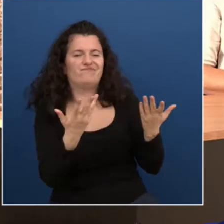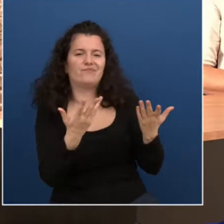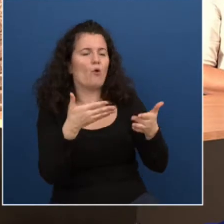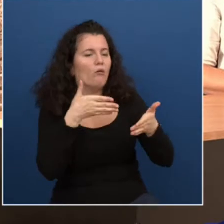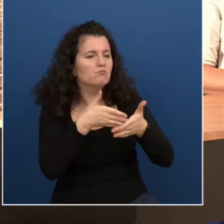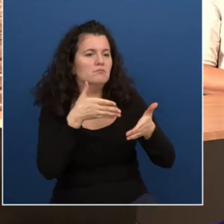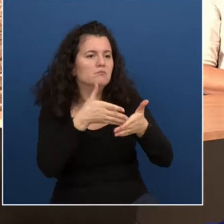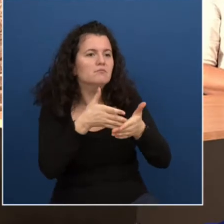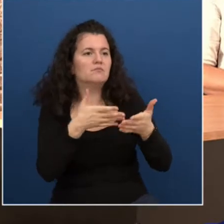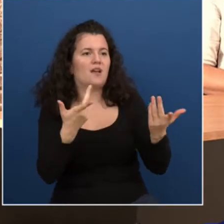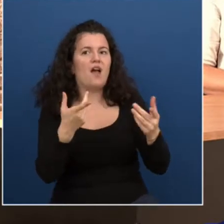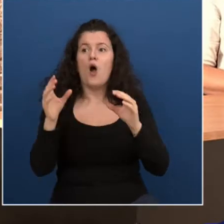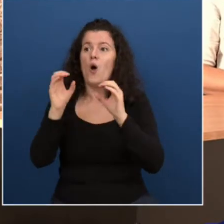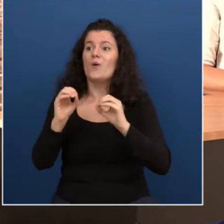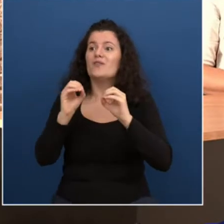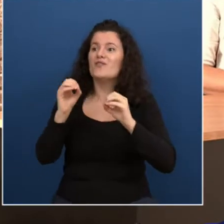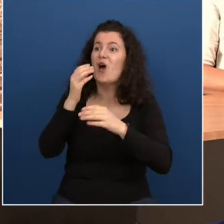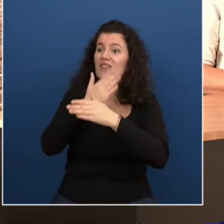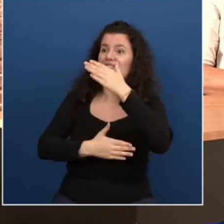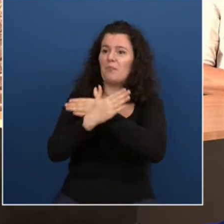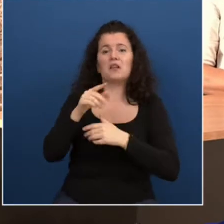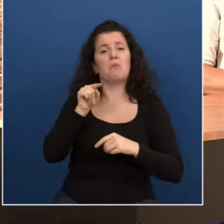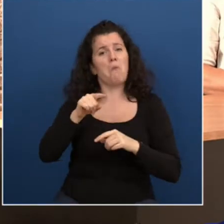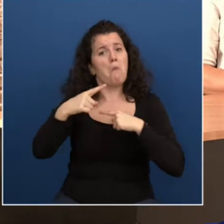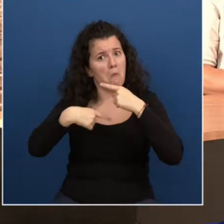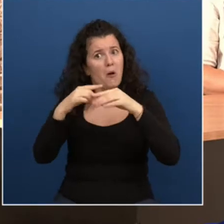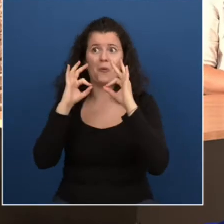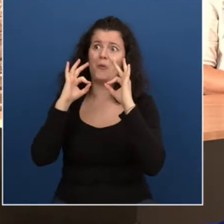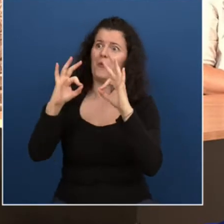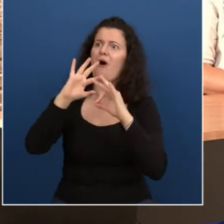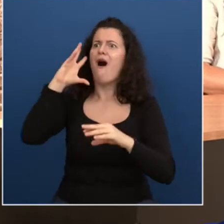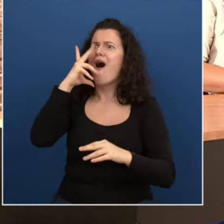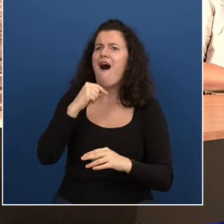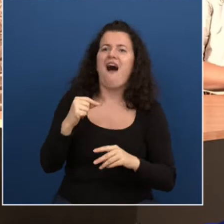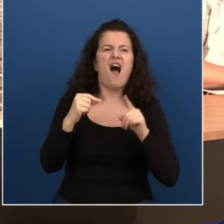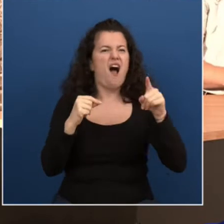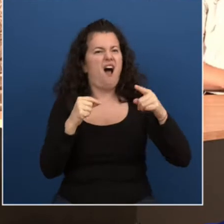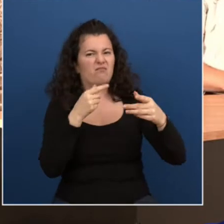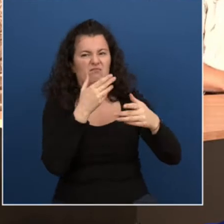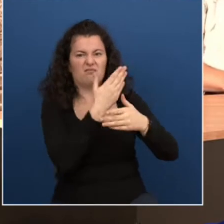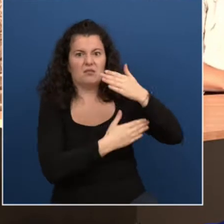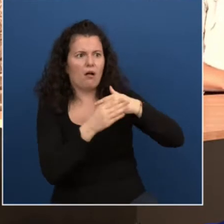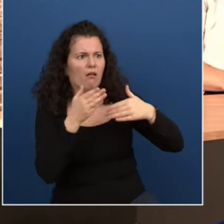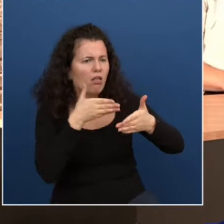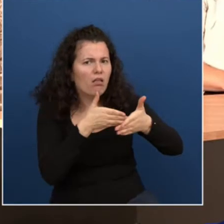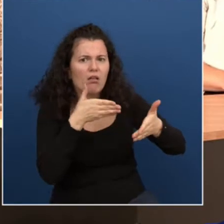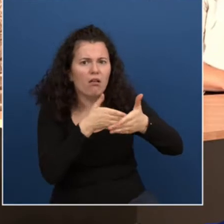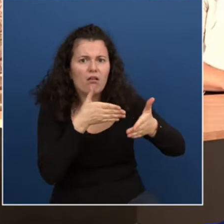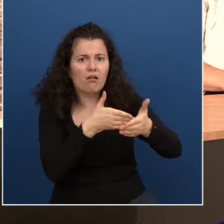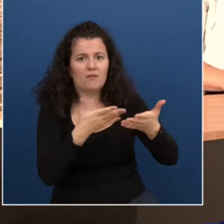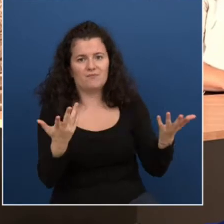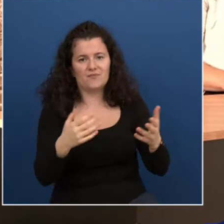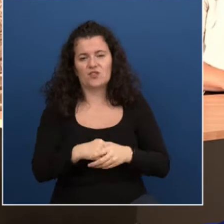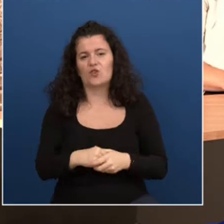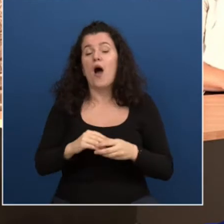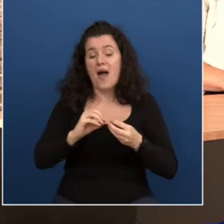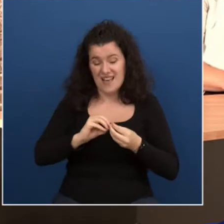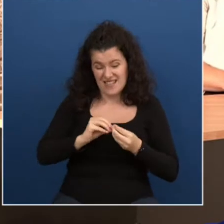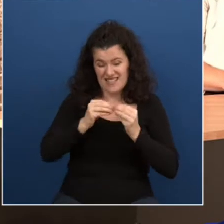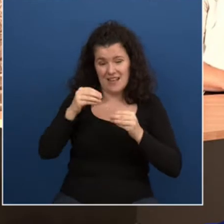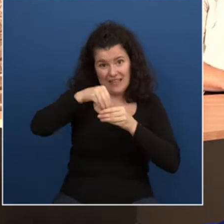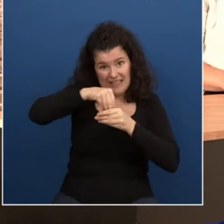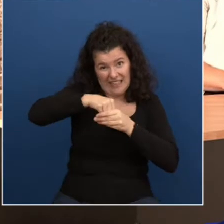of all abilities. We also hear from teams that they're worried about accessibility work adding more time to their development process.